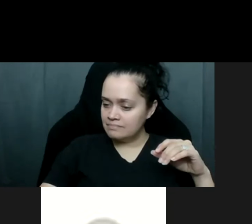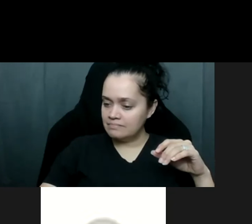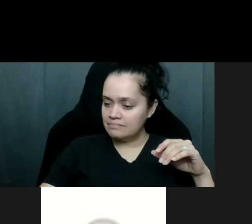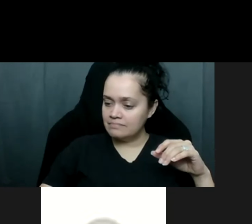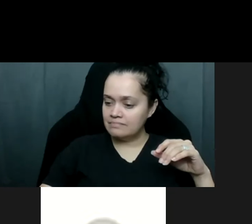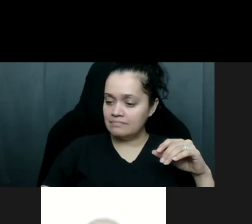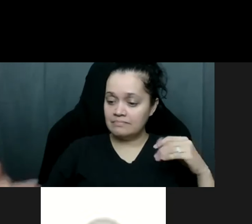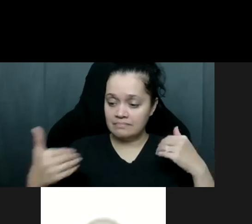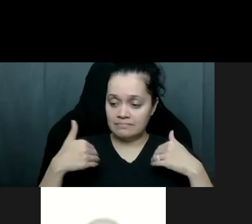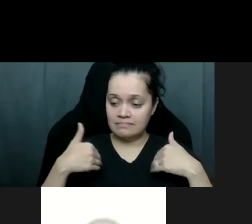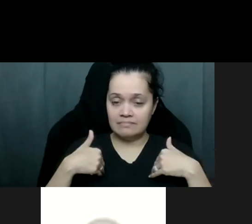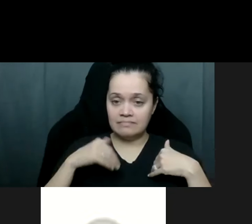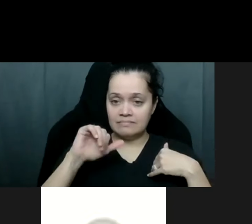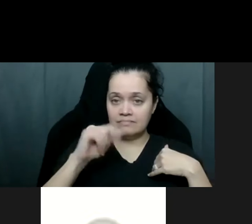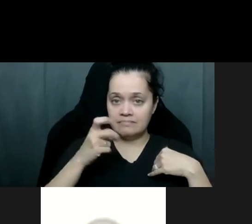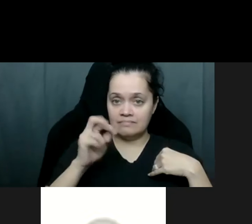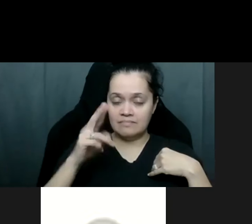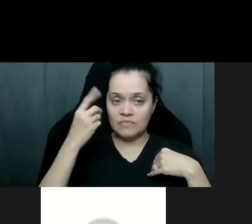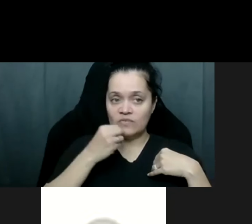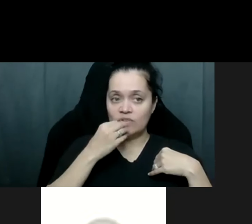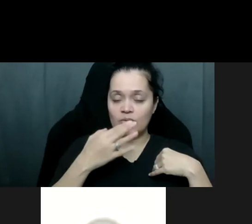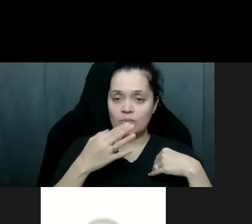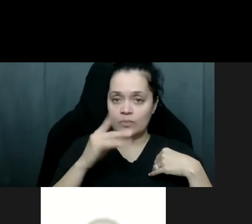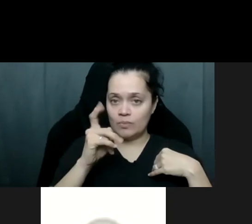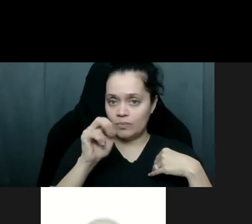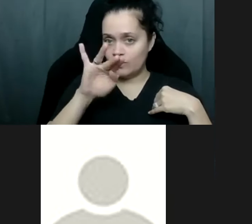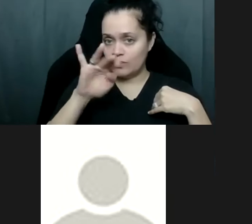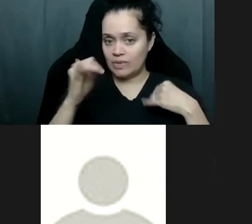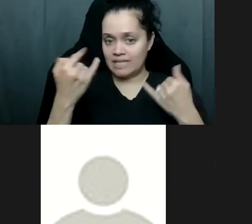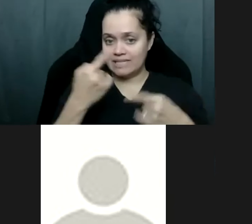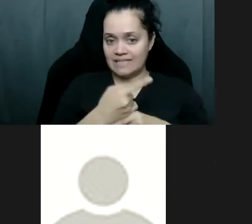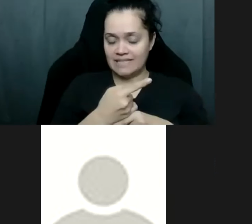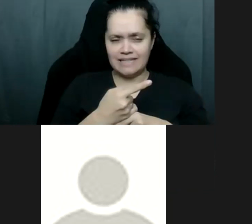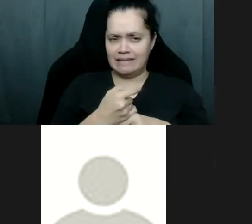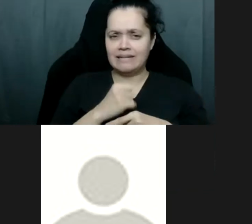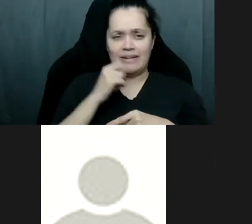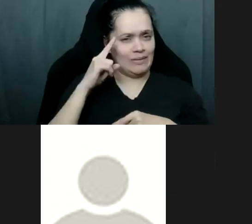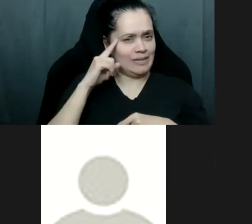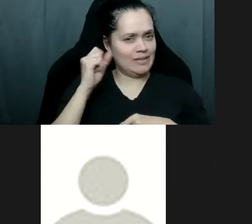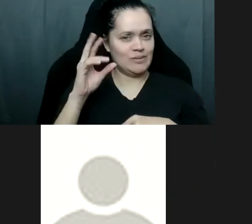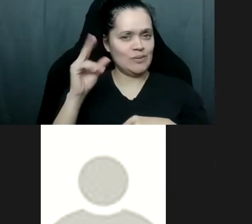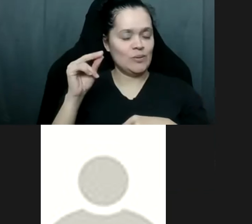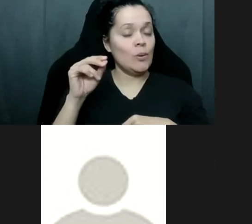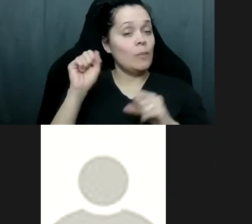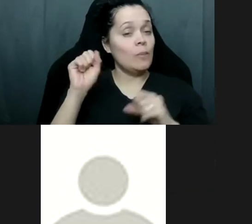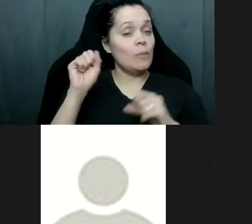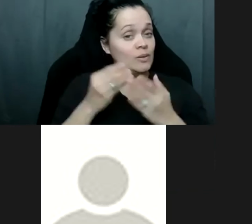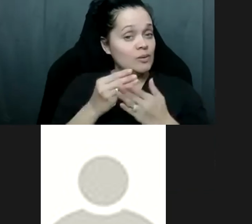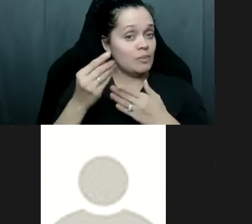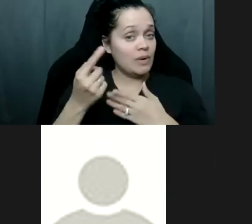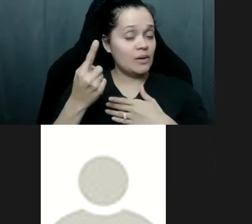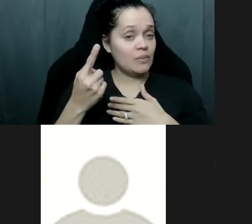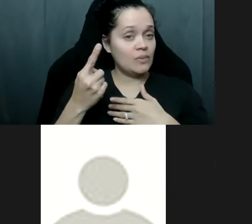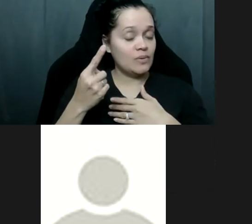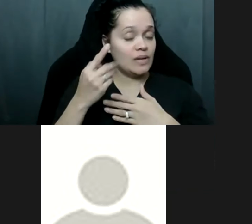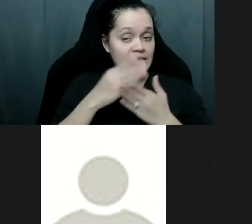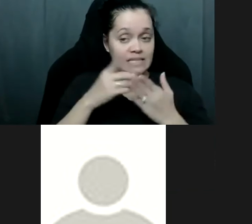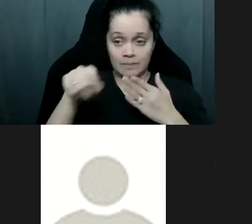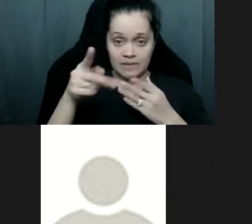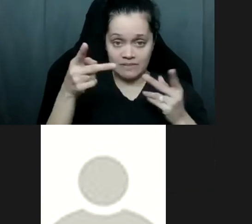Did you have an amber for brekkie today? Well, I think not, but could you buy one at some of